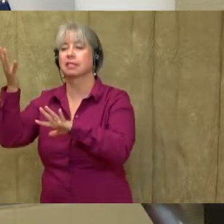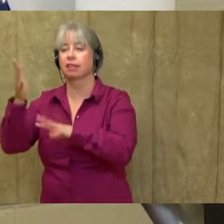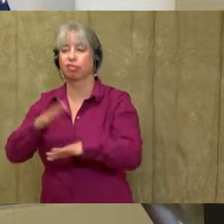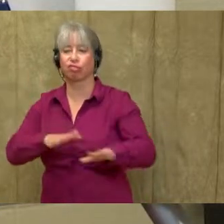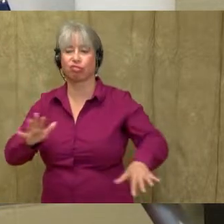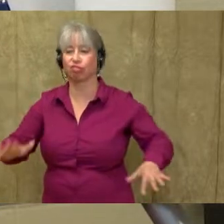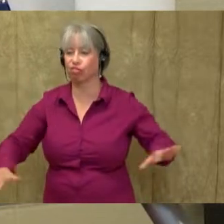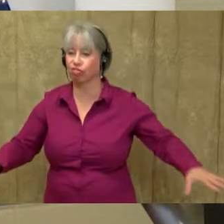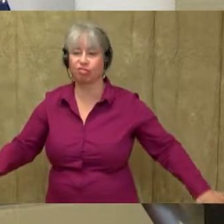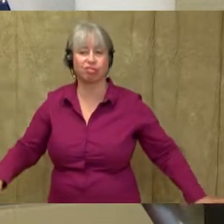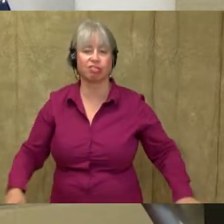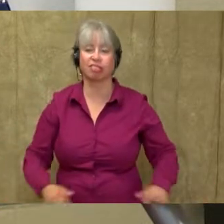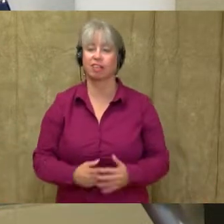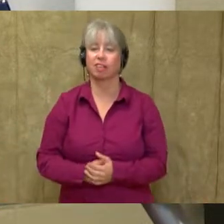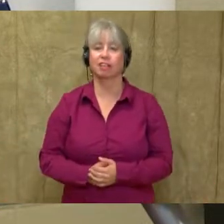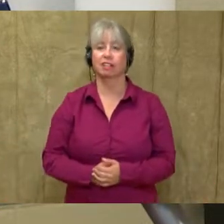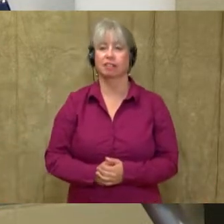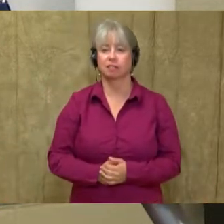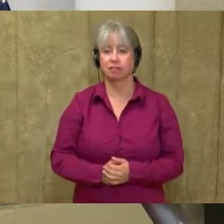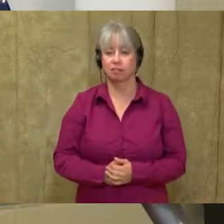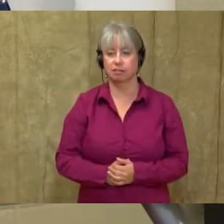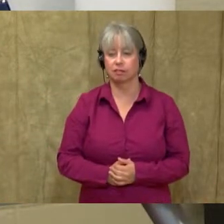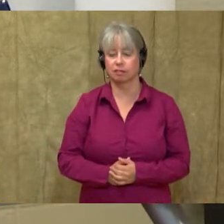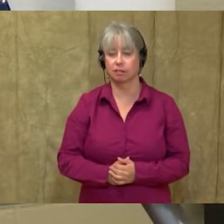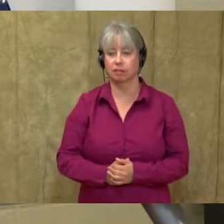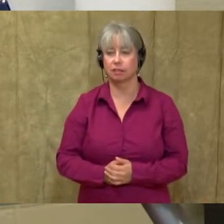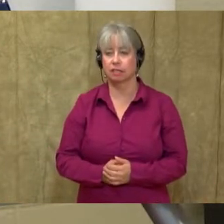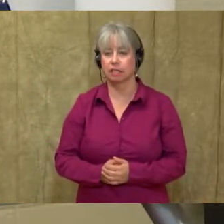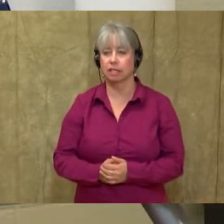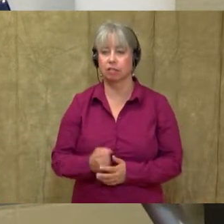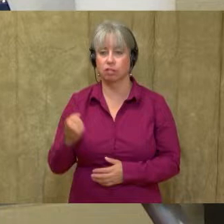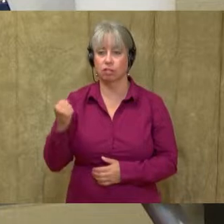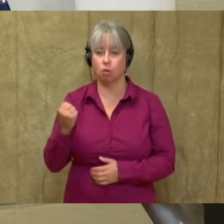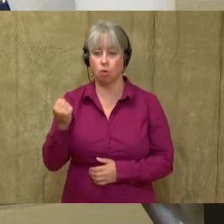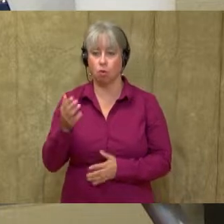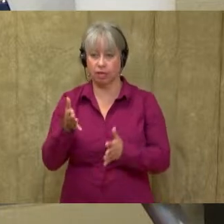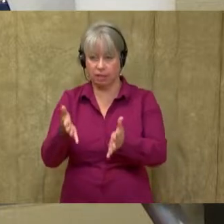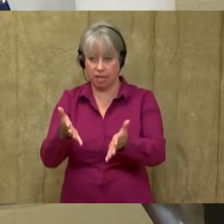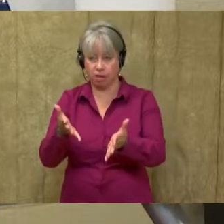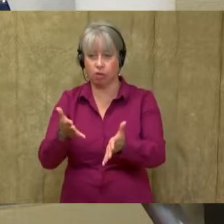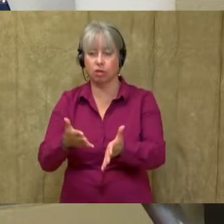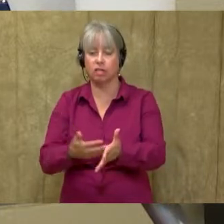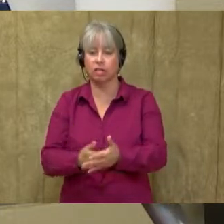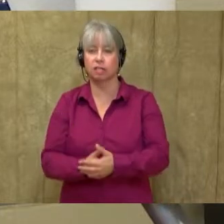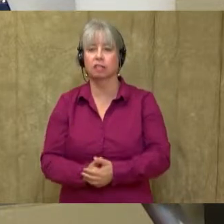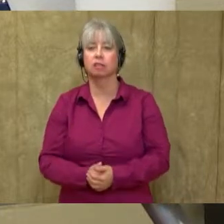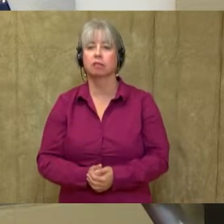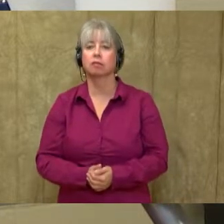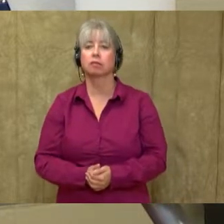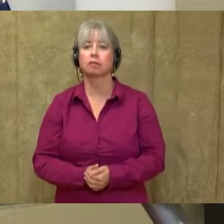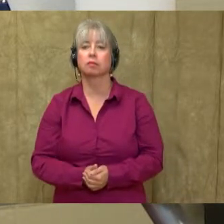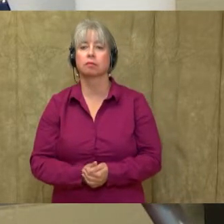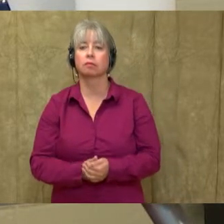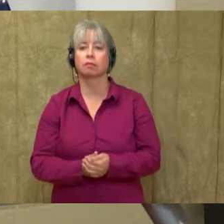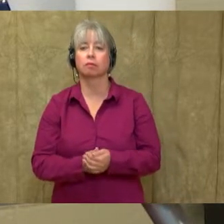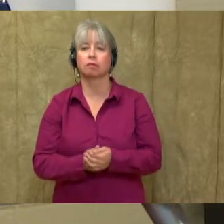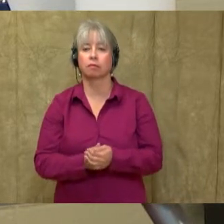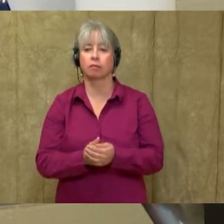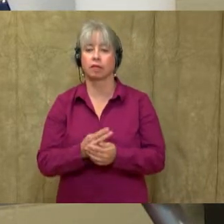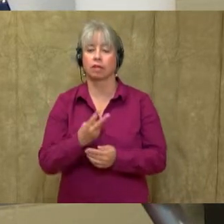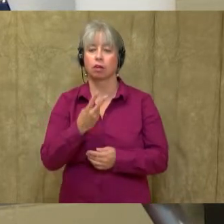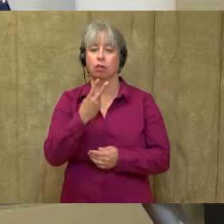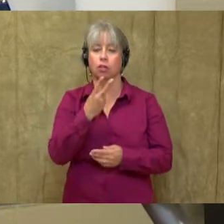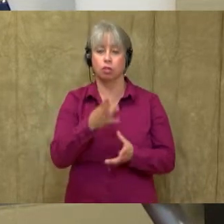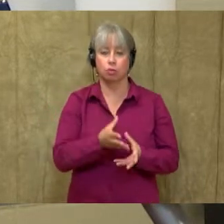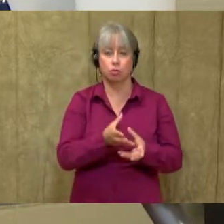And just to hold it, I'm going to put it in this there for just a minute so that I can fill these up. We got to fill 2 of them